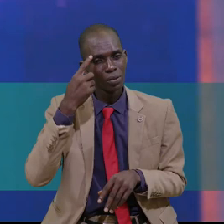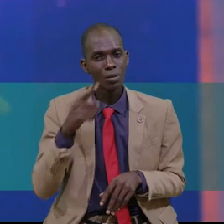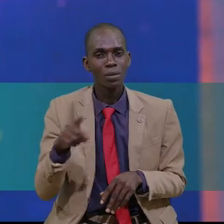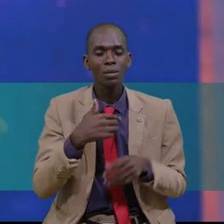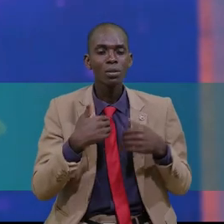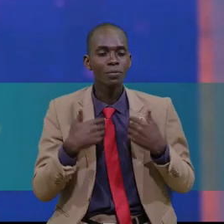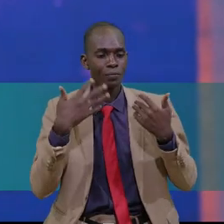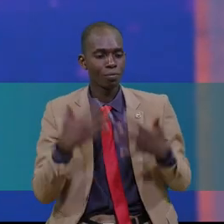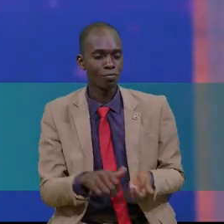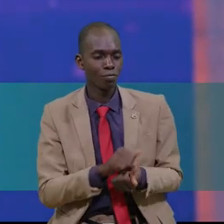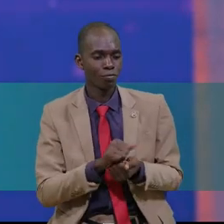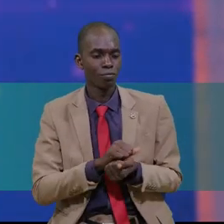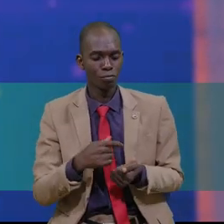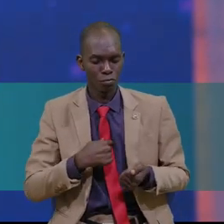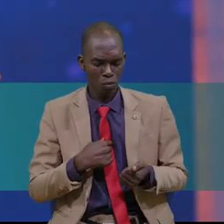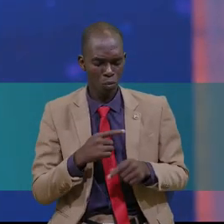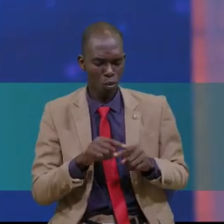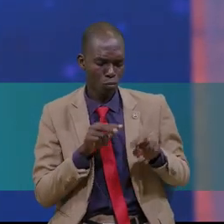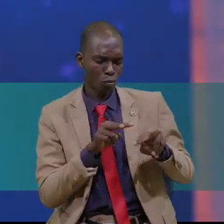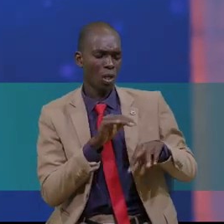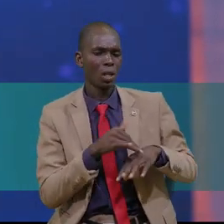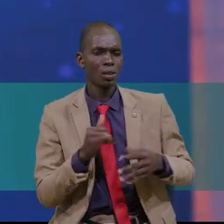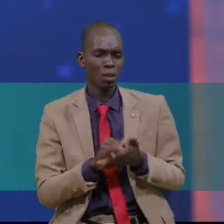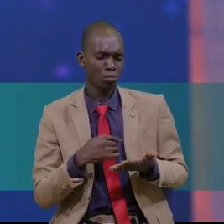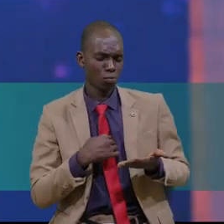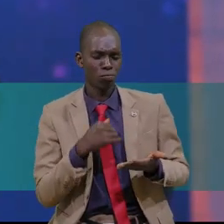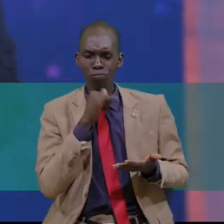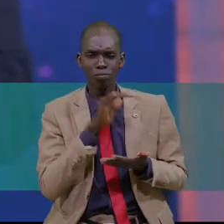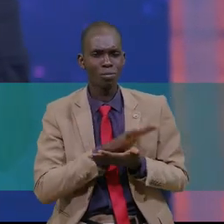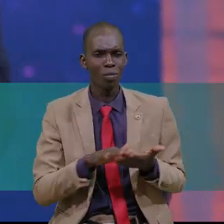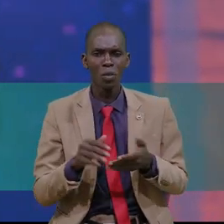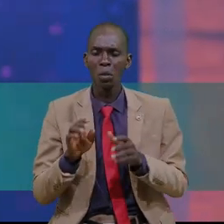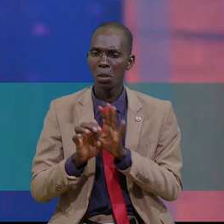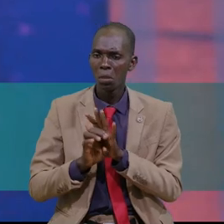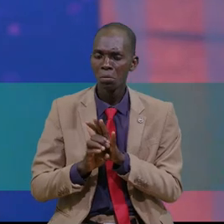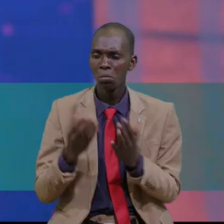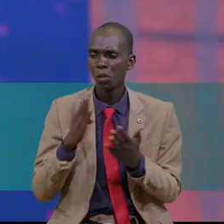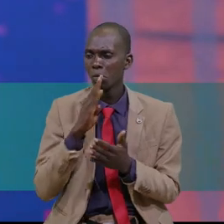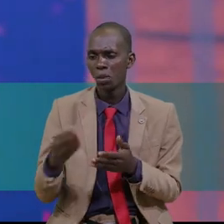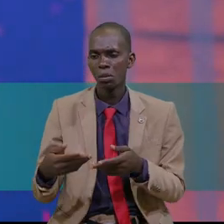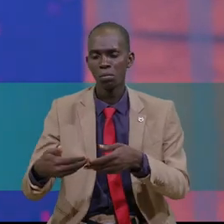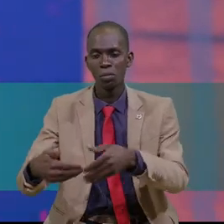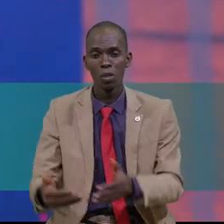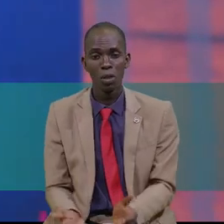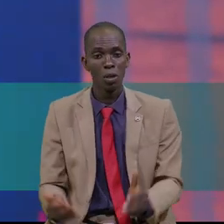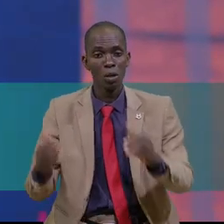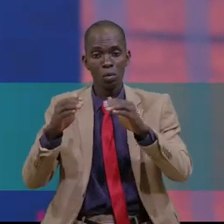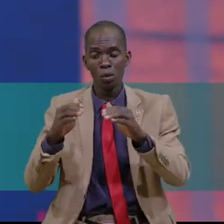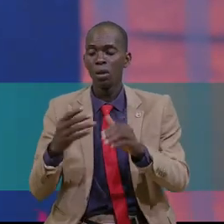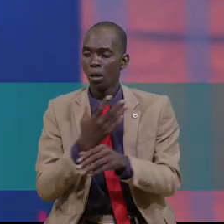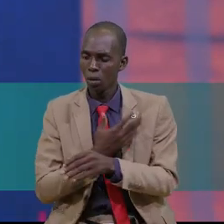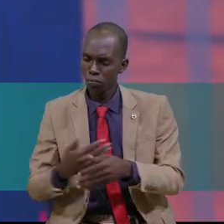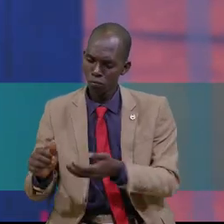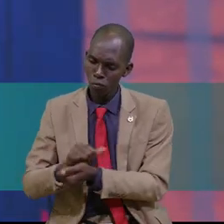clothes, it's not clean enough. The wash plates is not clean enough. And no man can purge and cleanse